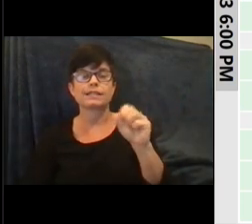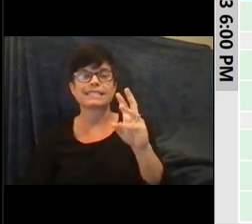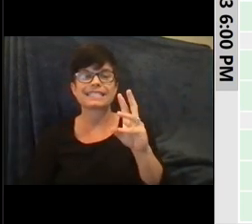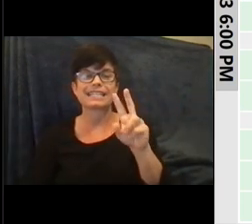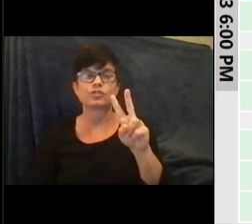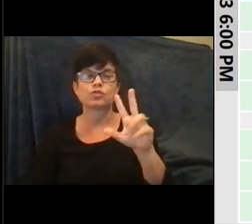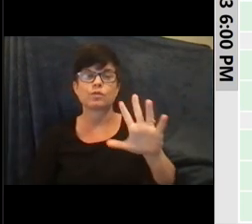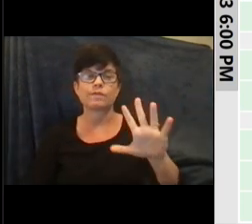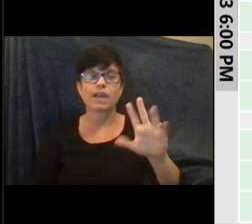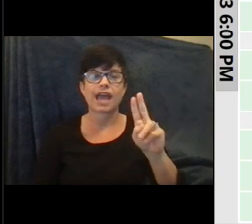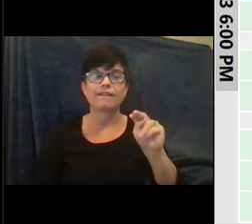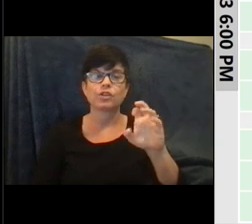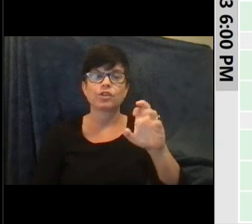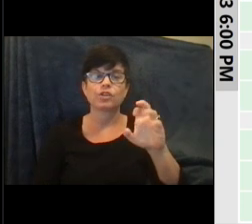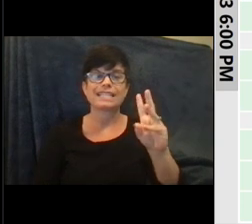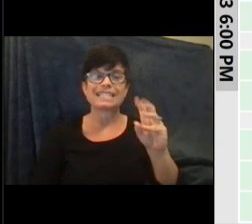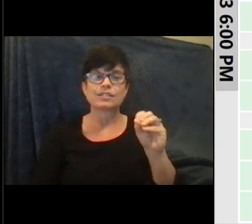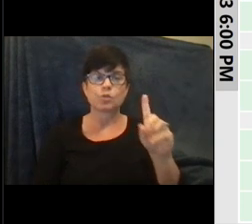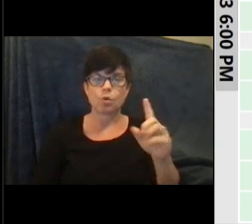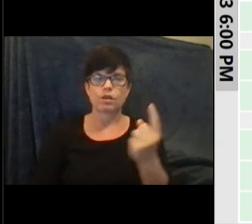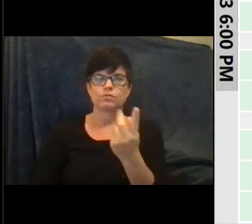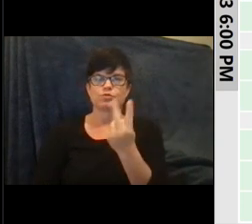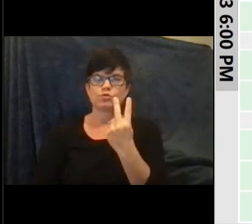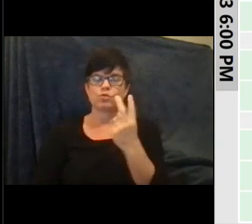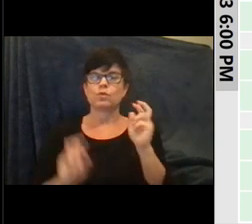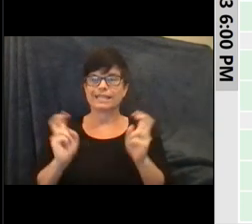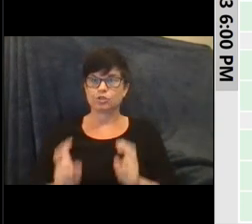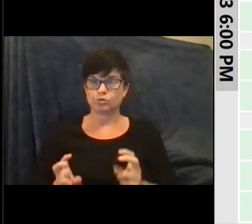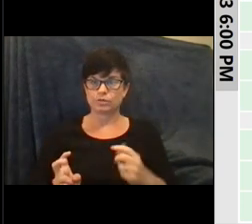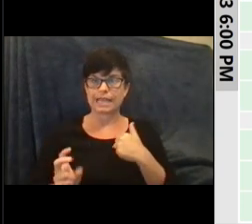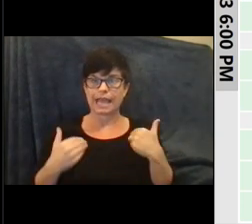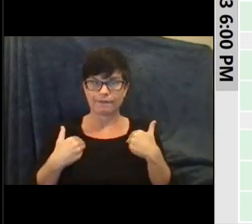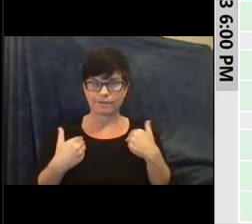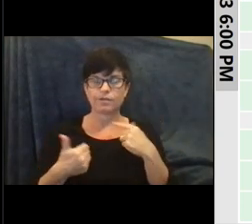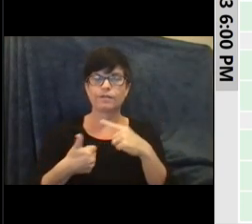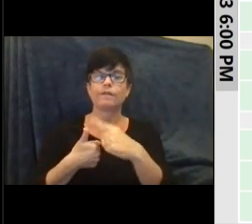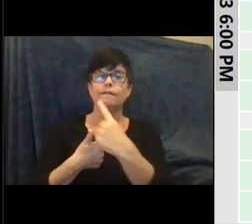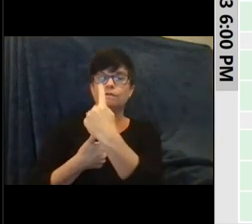Unit 601. There's two issues that I have. First of all, I've been